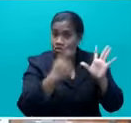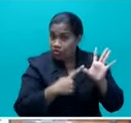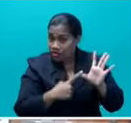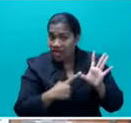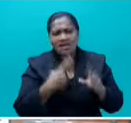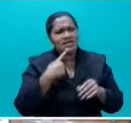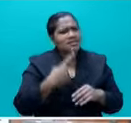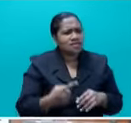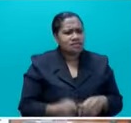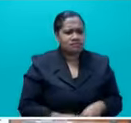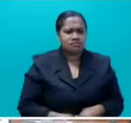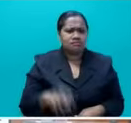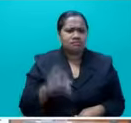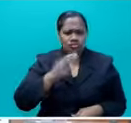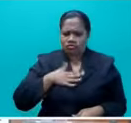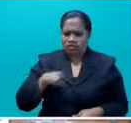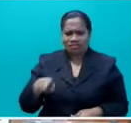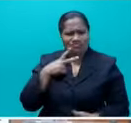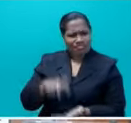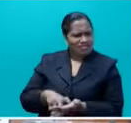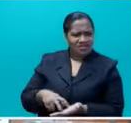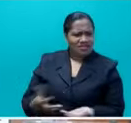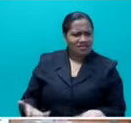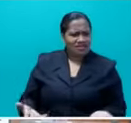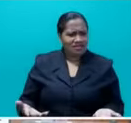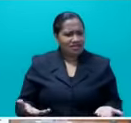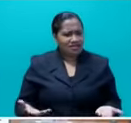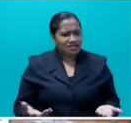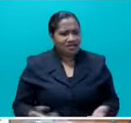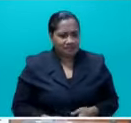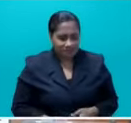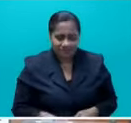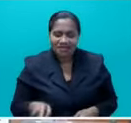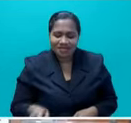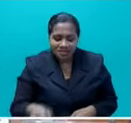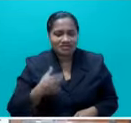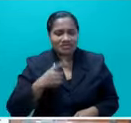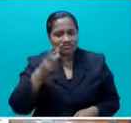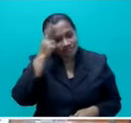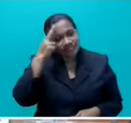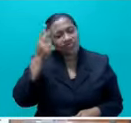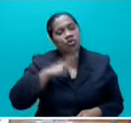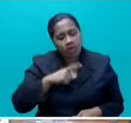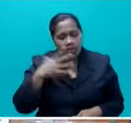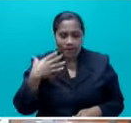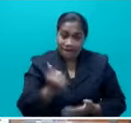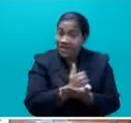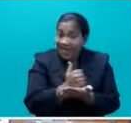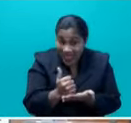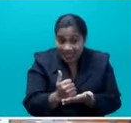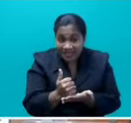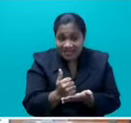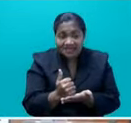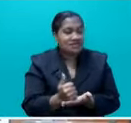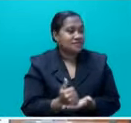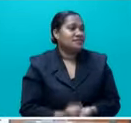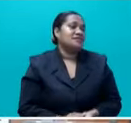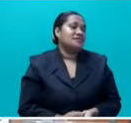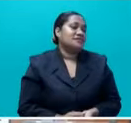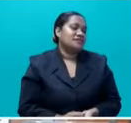saying he doesn't want this register. That's the whole purpose of this act. That's the entire purpose of this act.